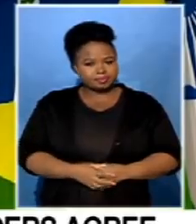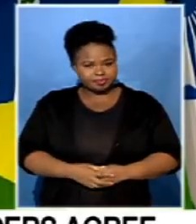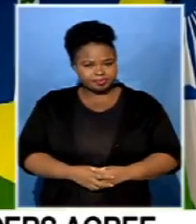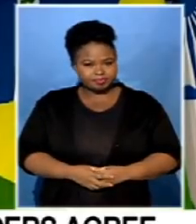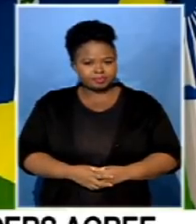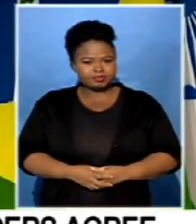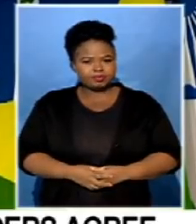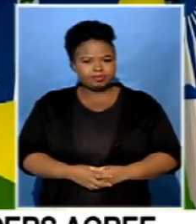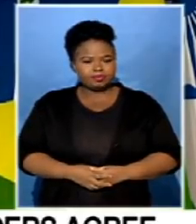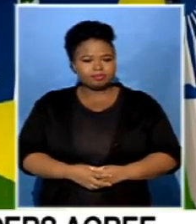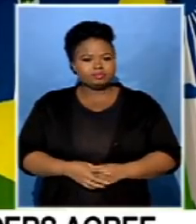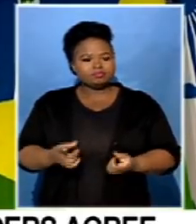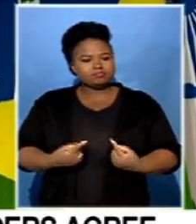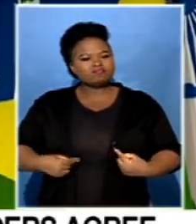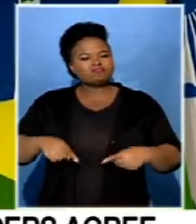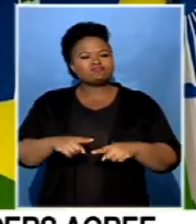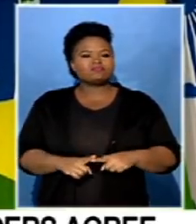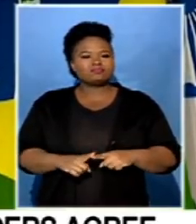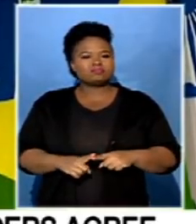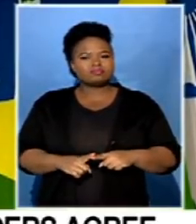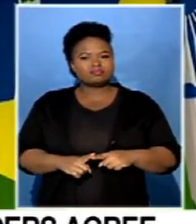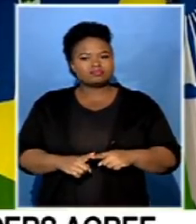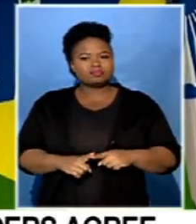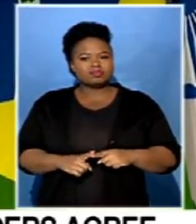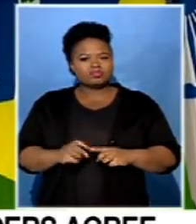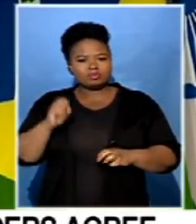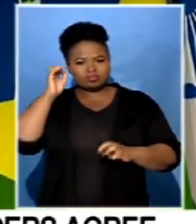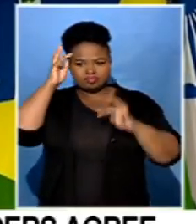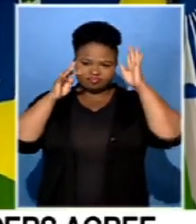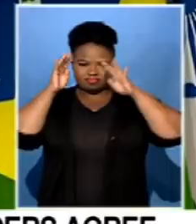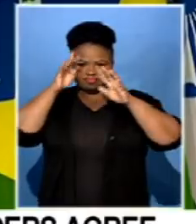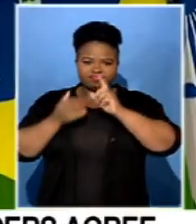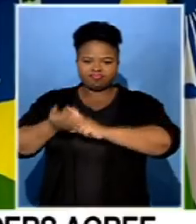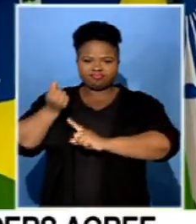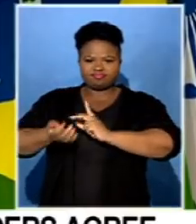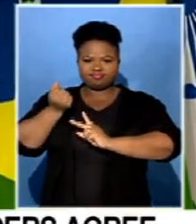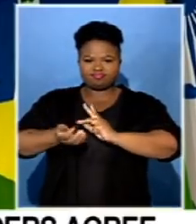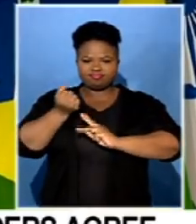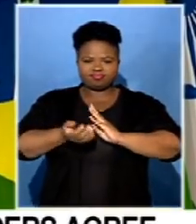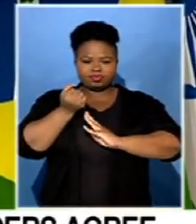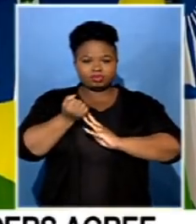we should pursue innovation and seize development opportunities.